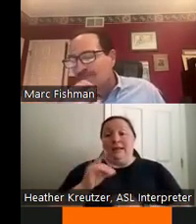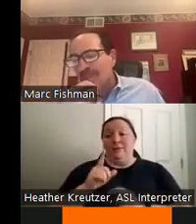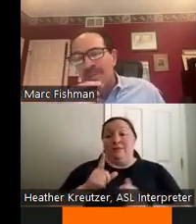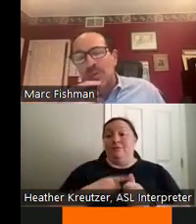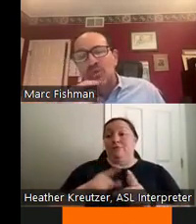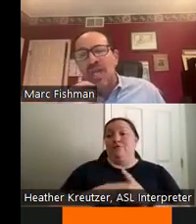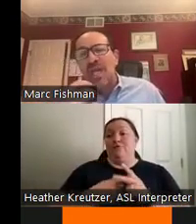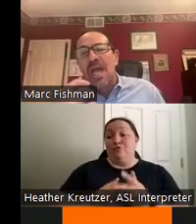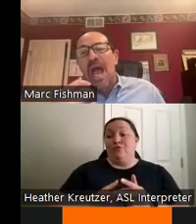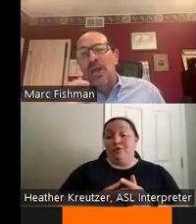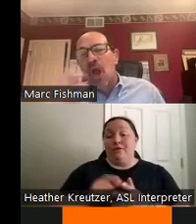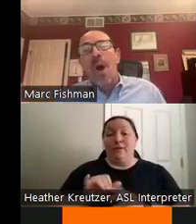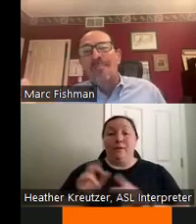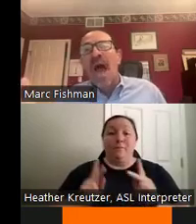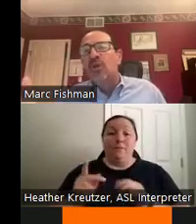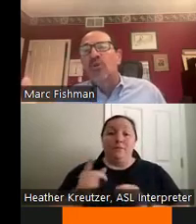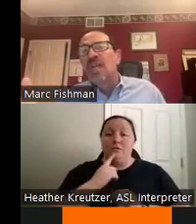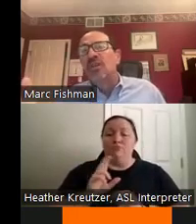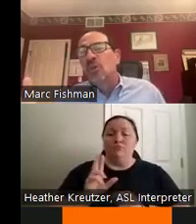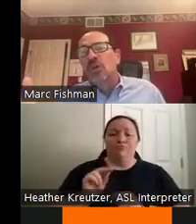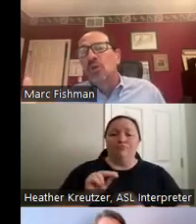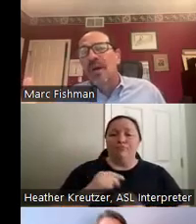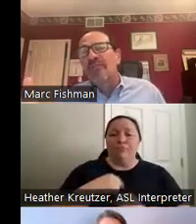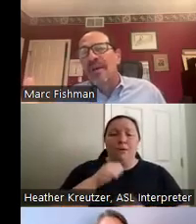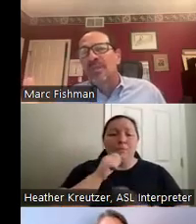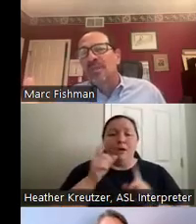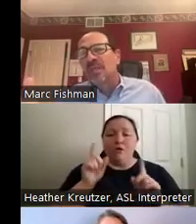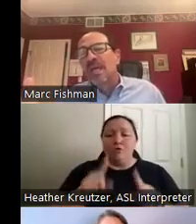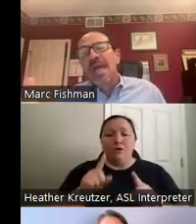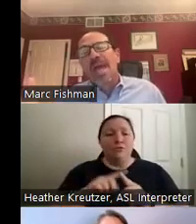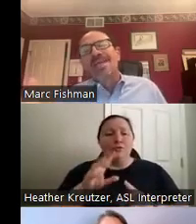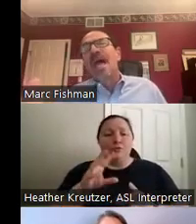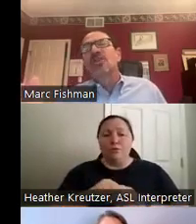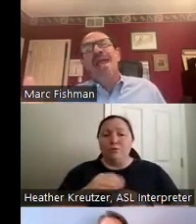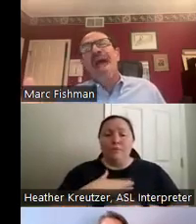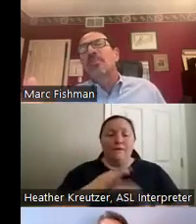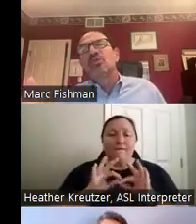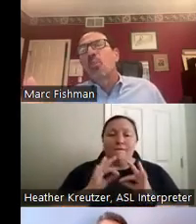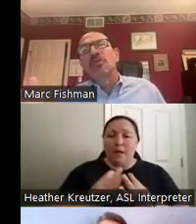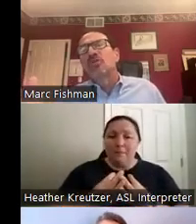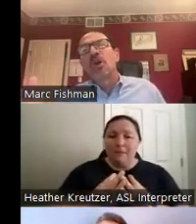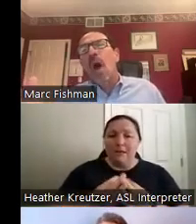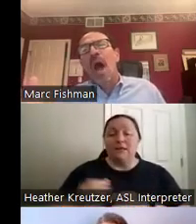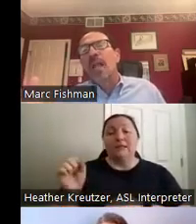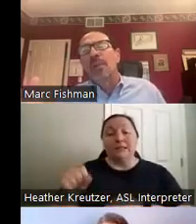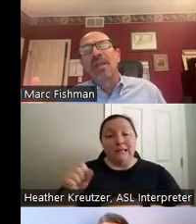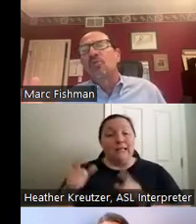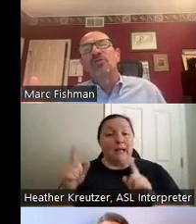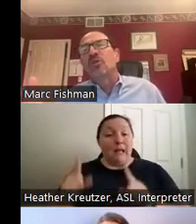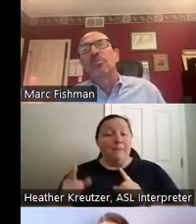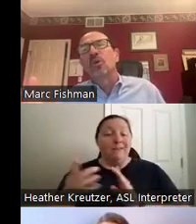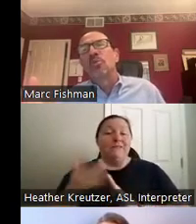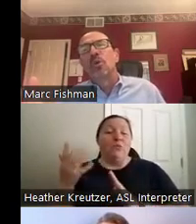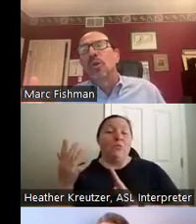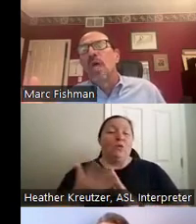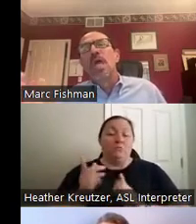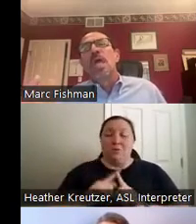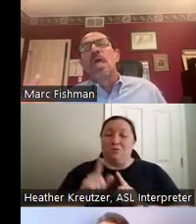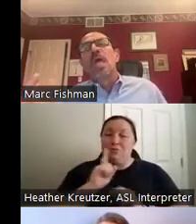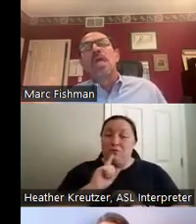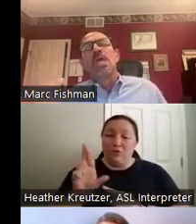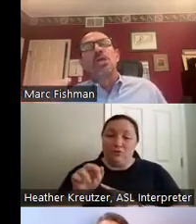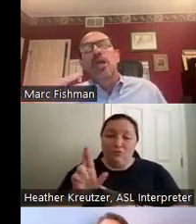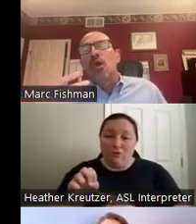work, that there'd be people who'd say, no, I'm not agreeing to include my families. And yes, it happens once in a while, but it's once in a blue